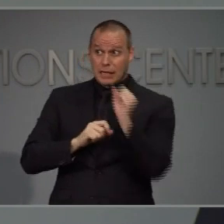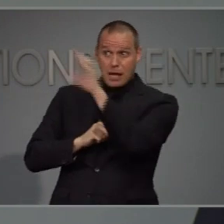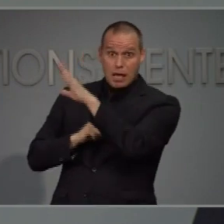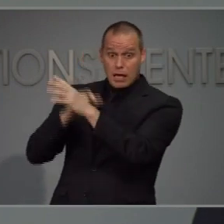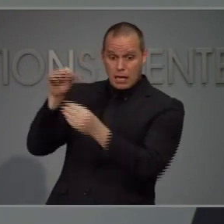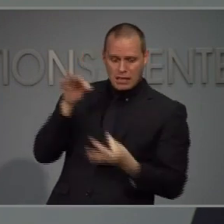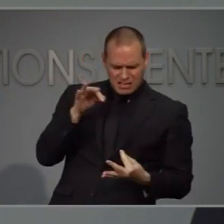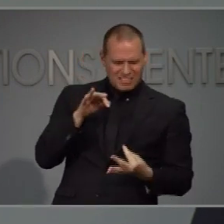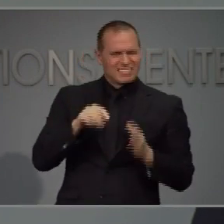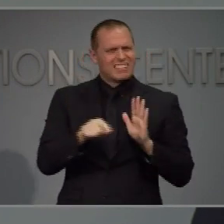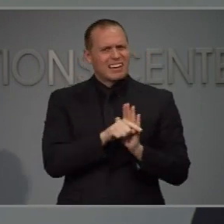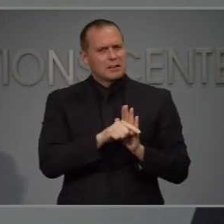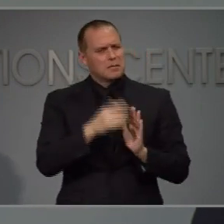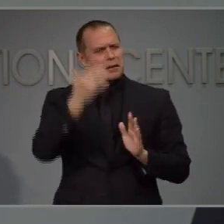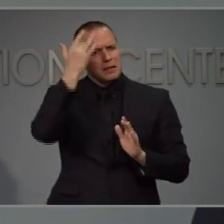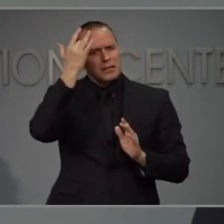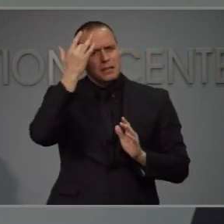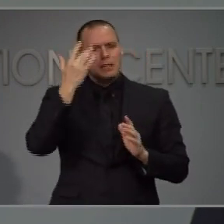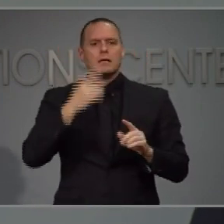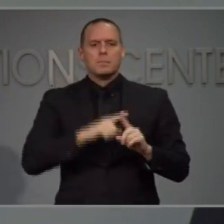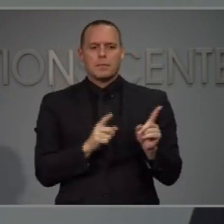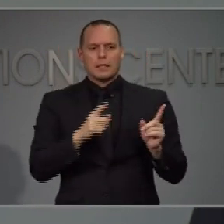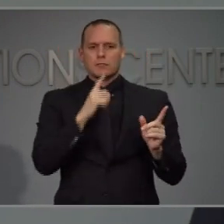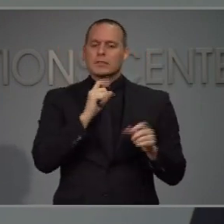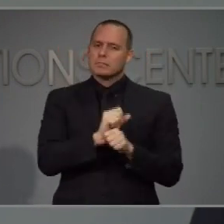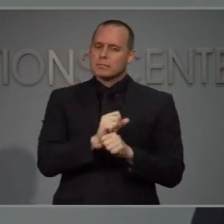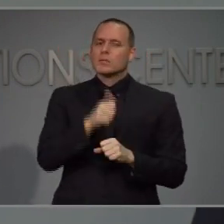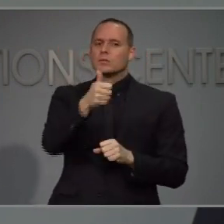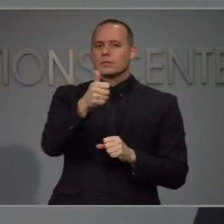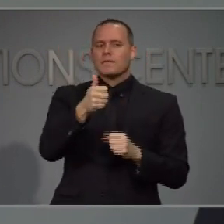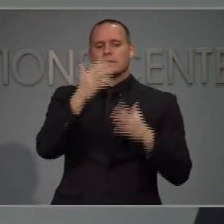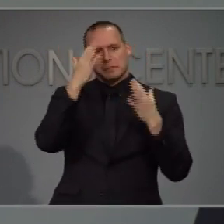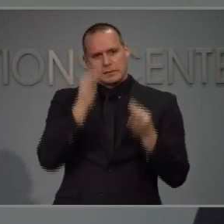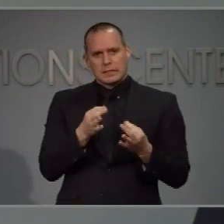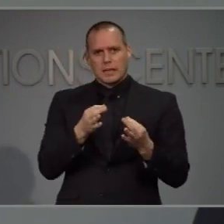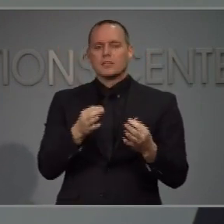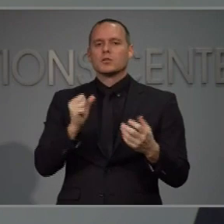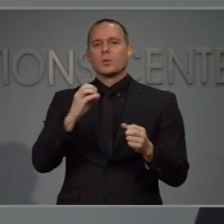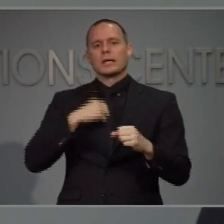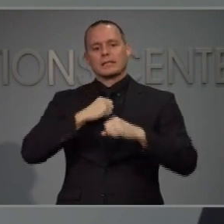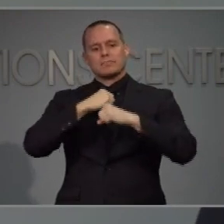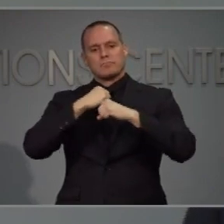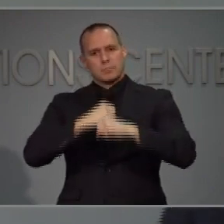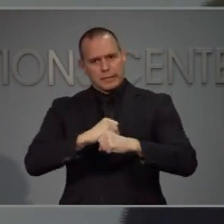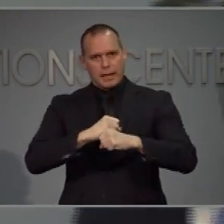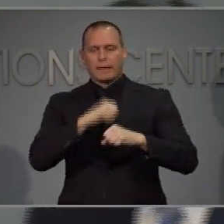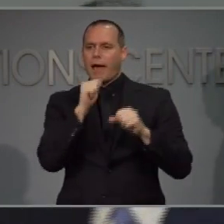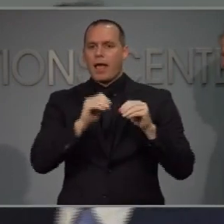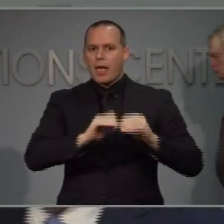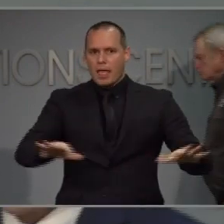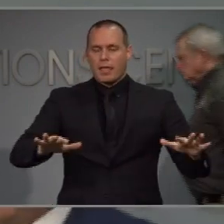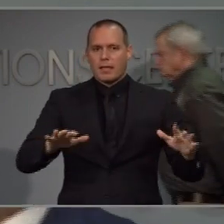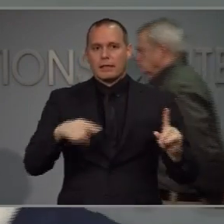isolated. Use your best clinical judgment so that we keep the virus contained. Thanks so much.